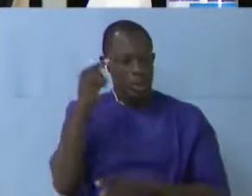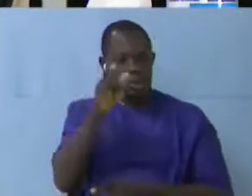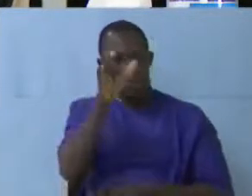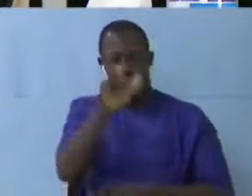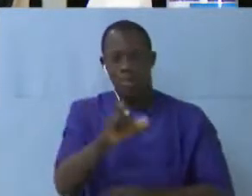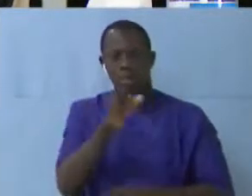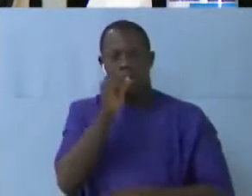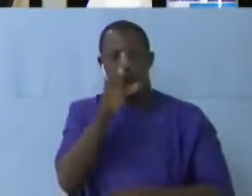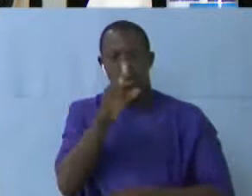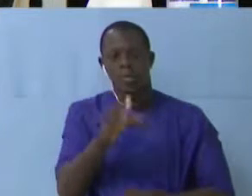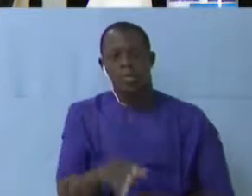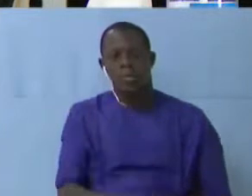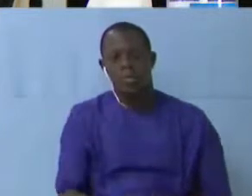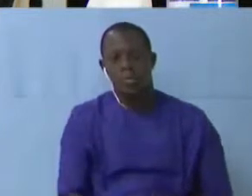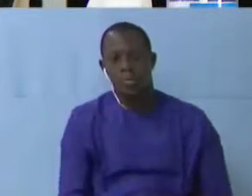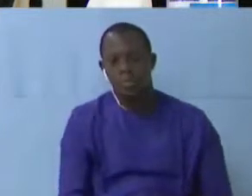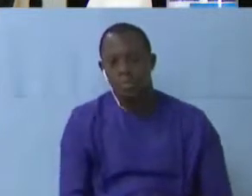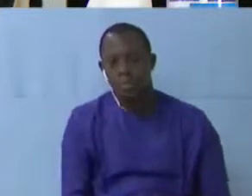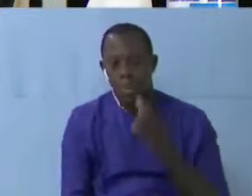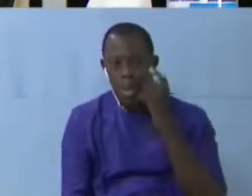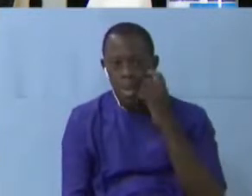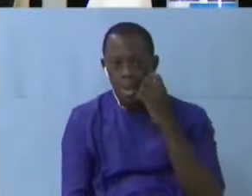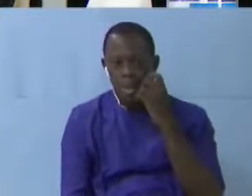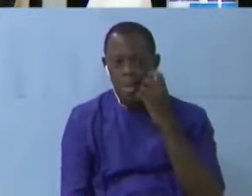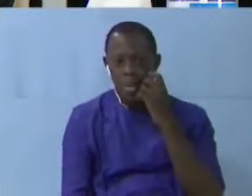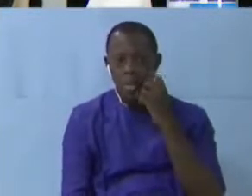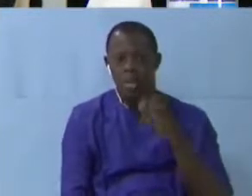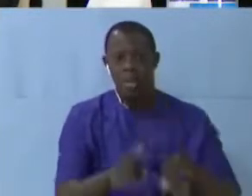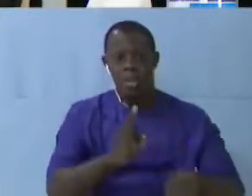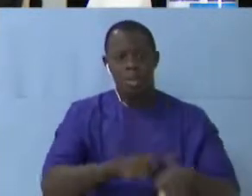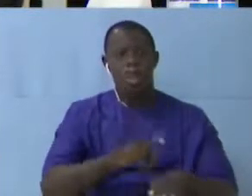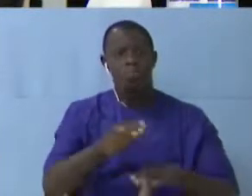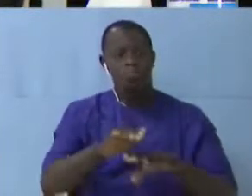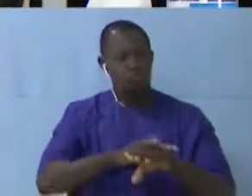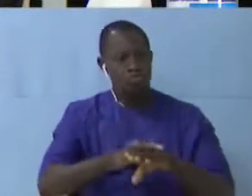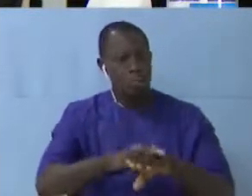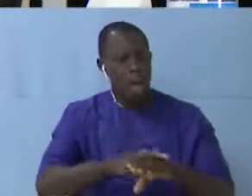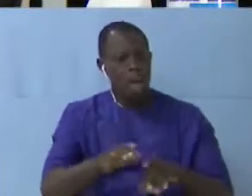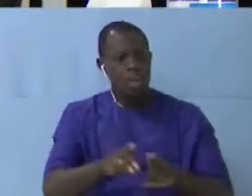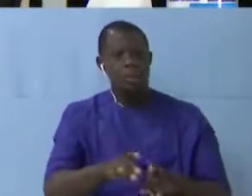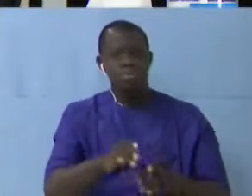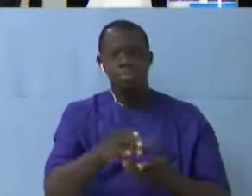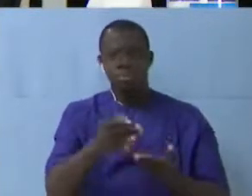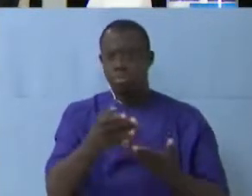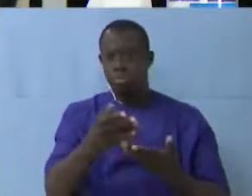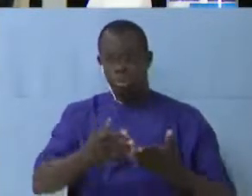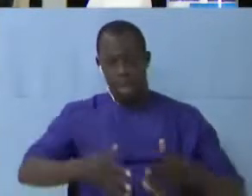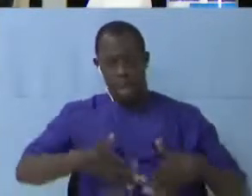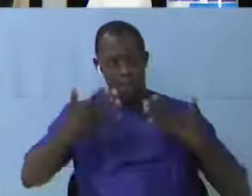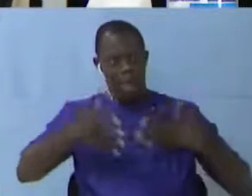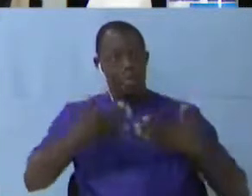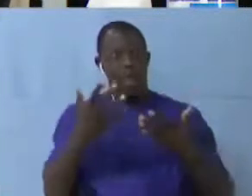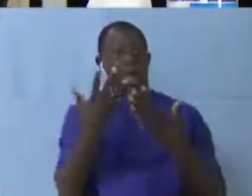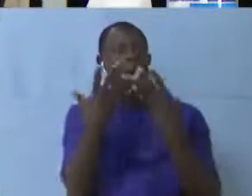colonial thing, we were happy. How can anybody be happy on the colonial rule?